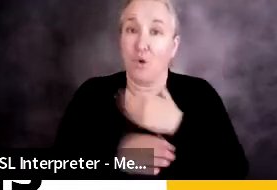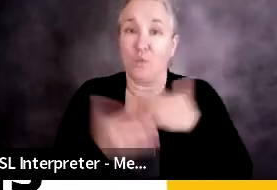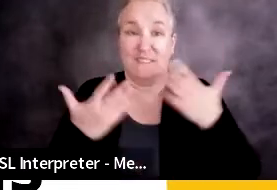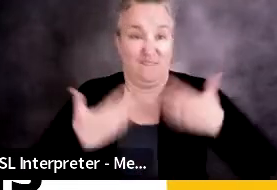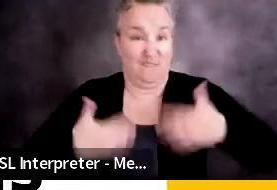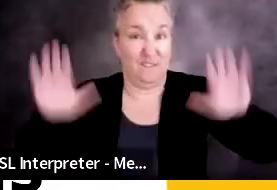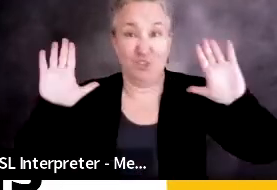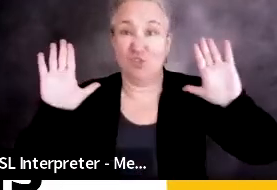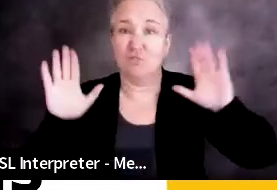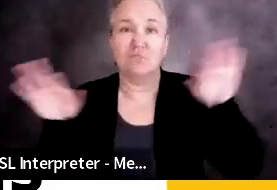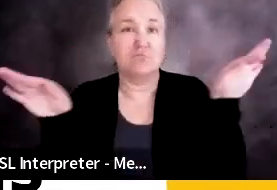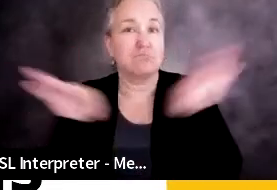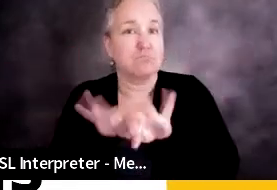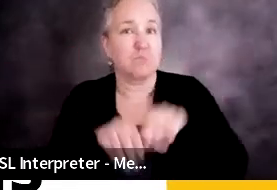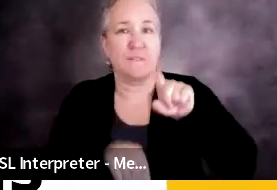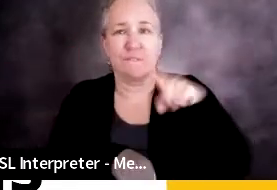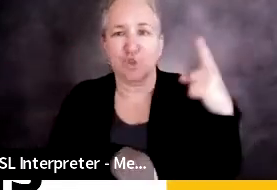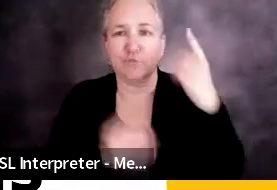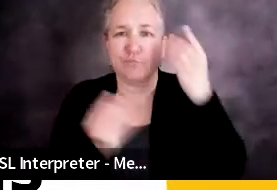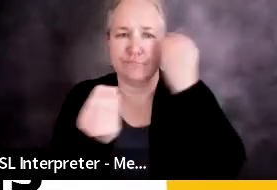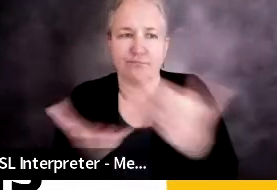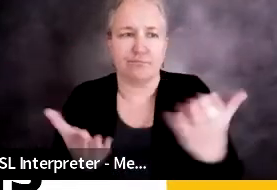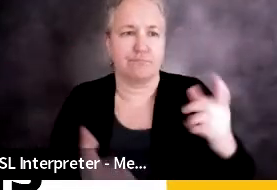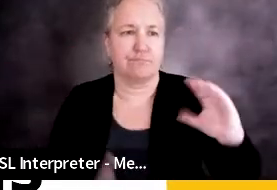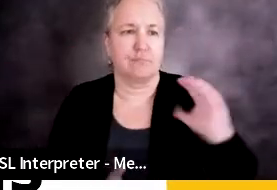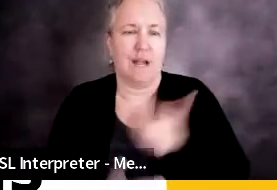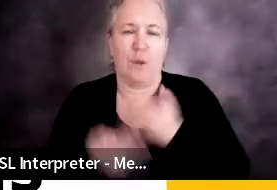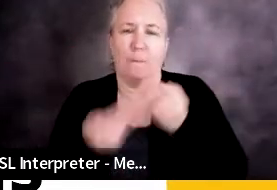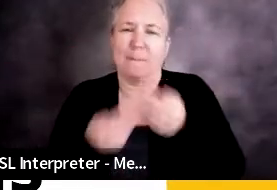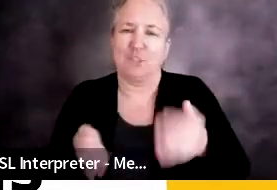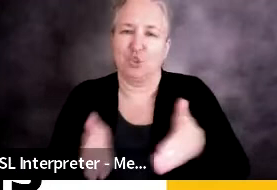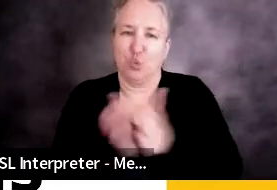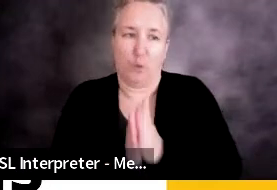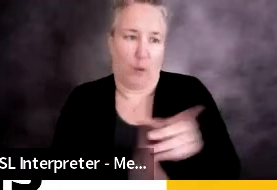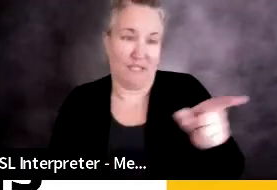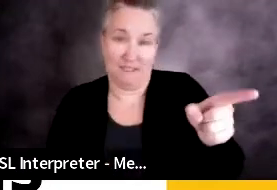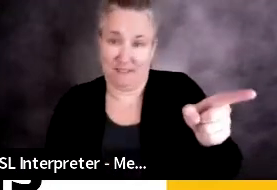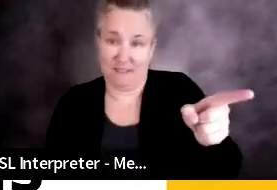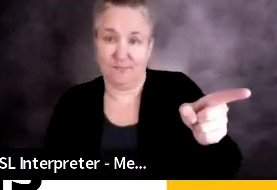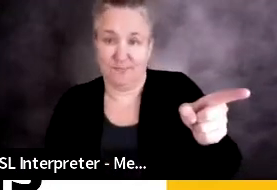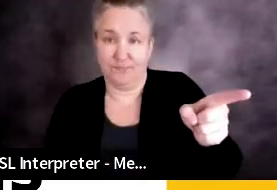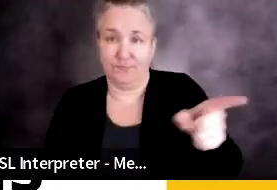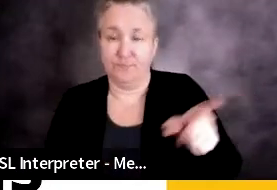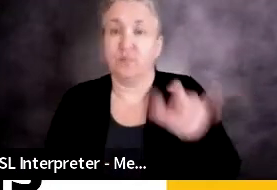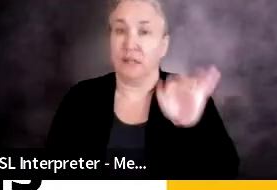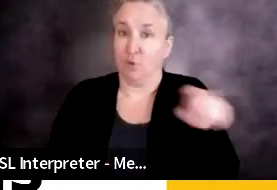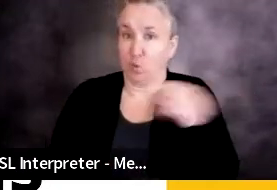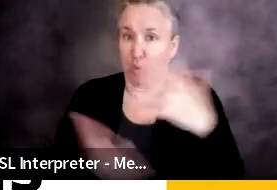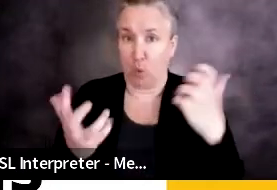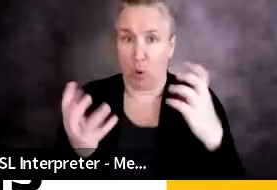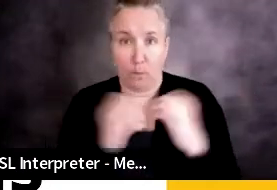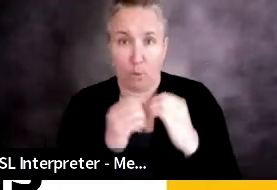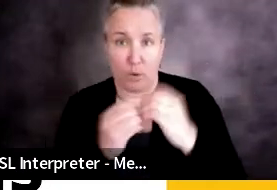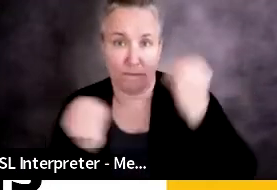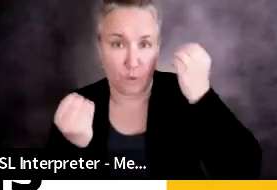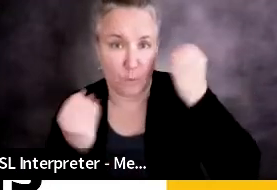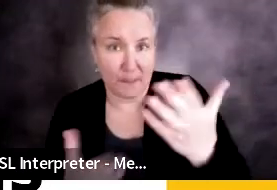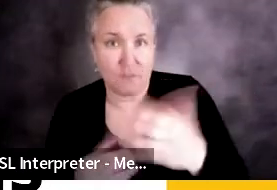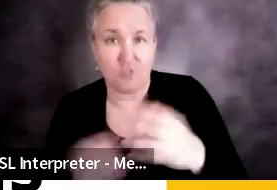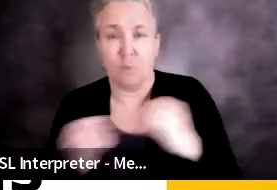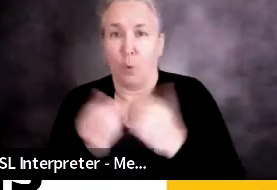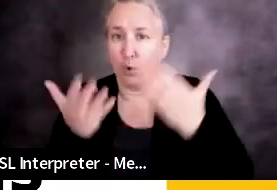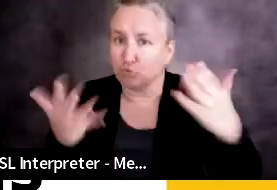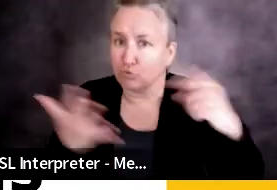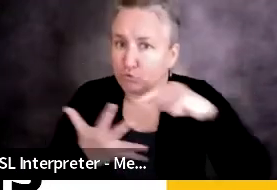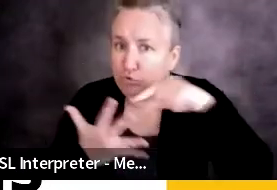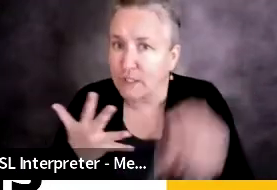just want to let you know about our material request. If you would like more information and resources